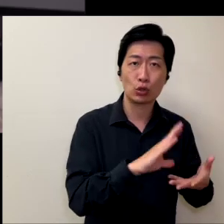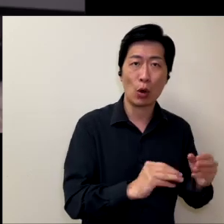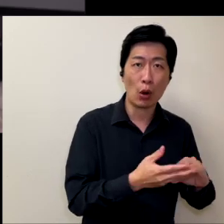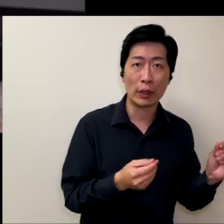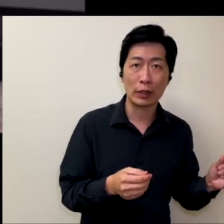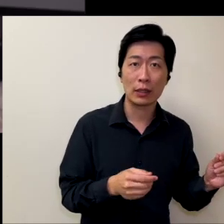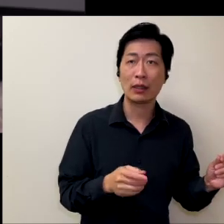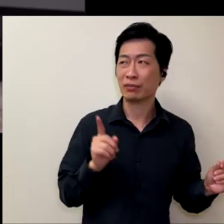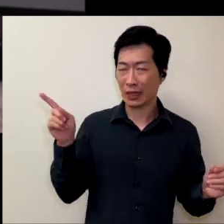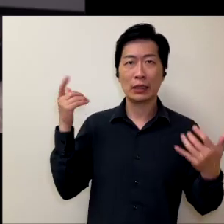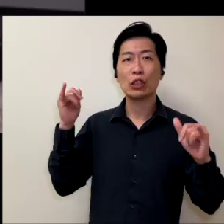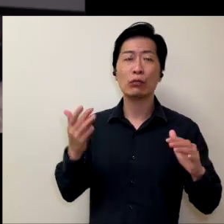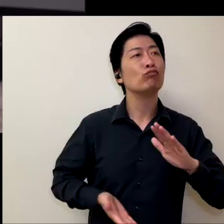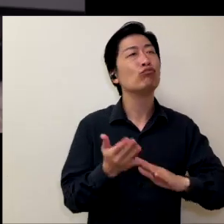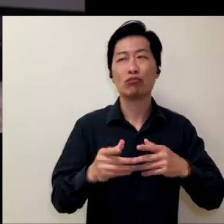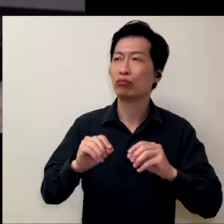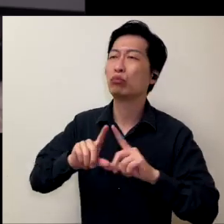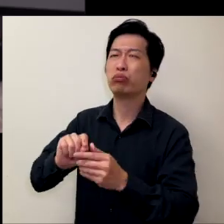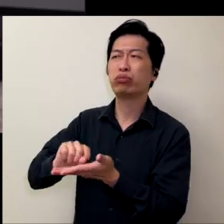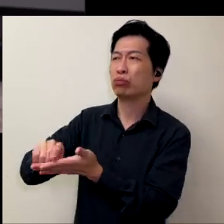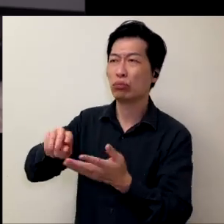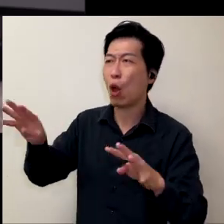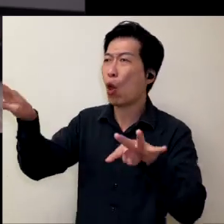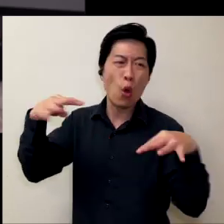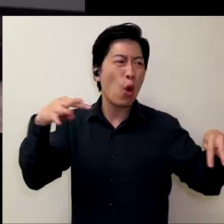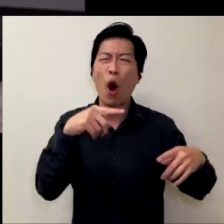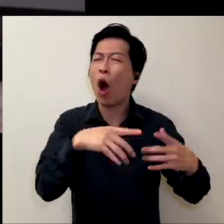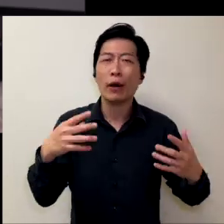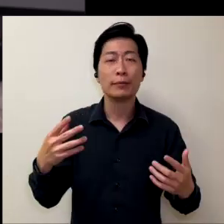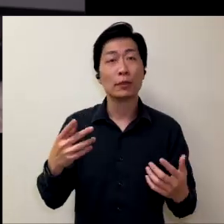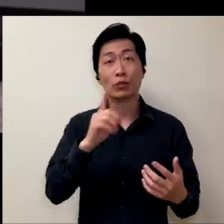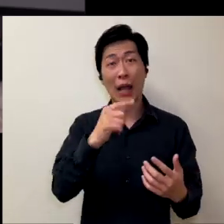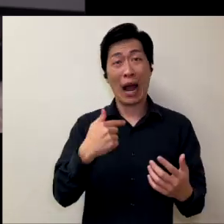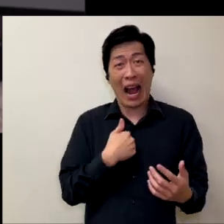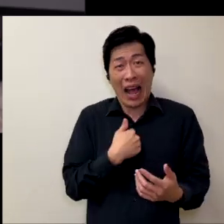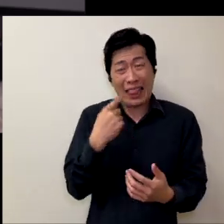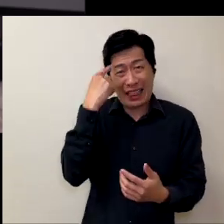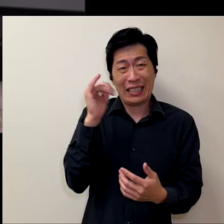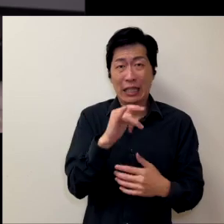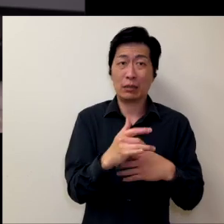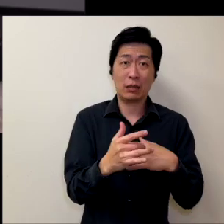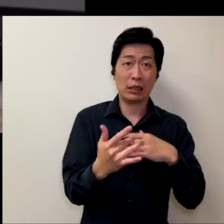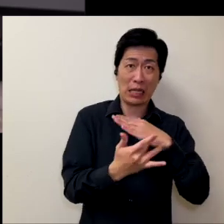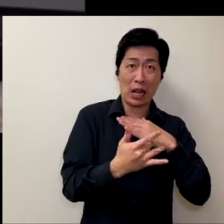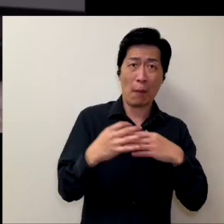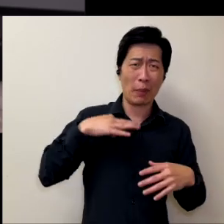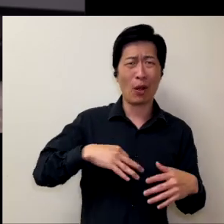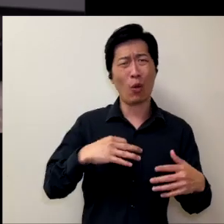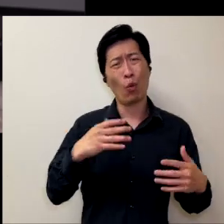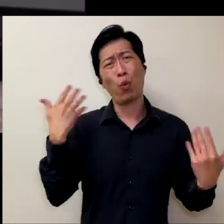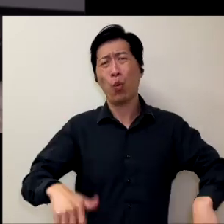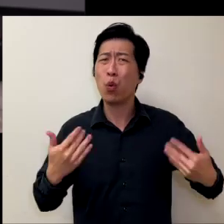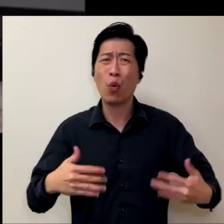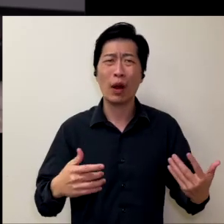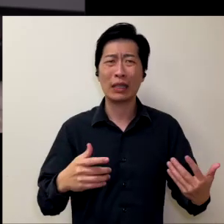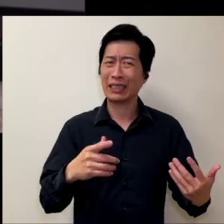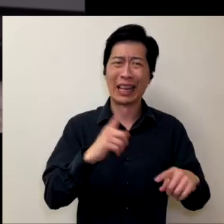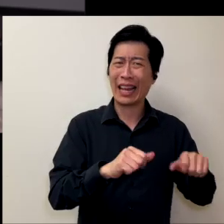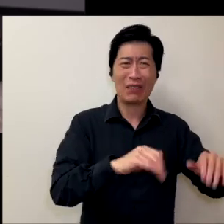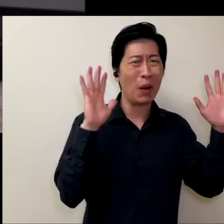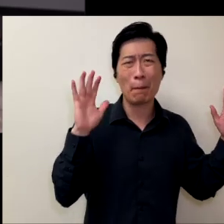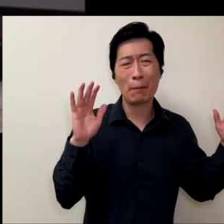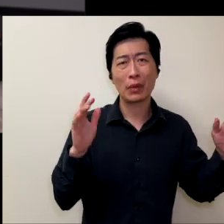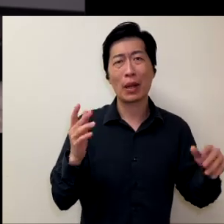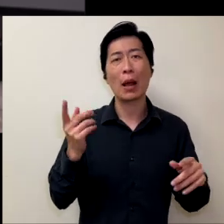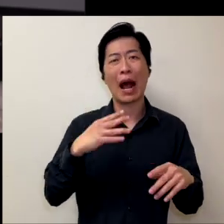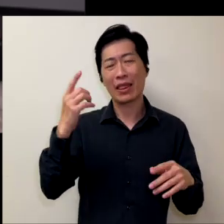have proof that it doesn't matter how dark the story is, the stories will get run. I personally think the benefits for this technology are